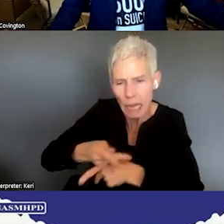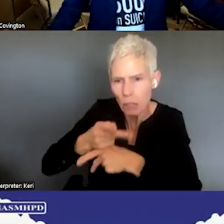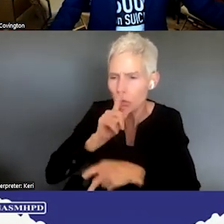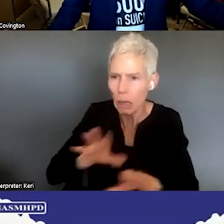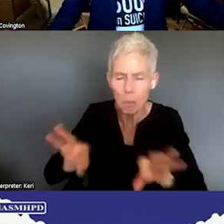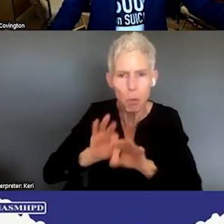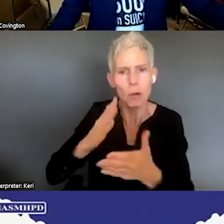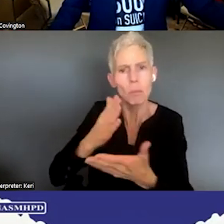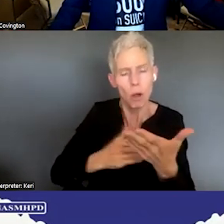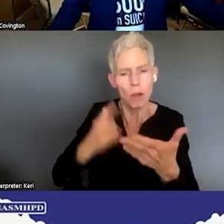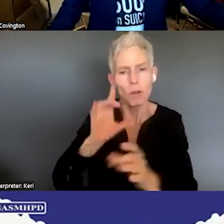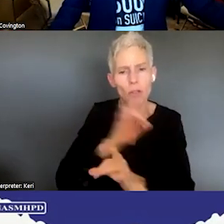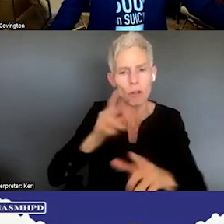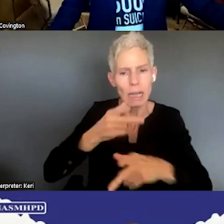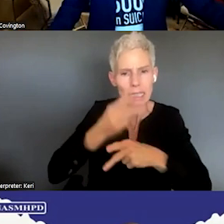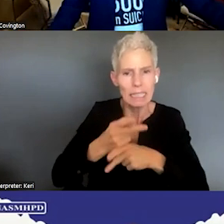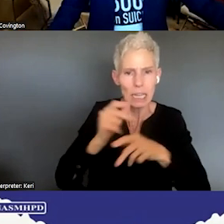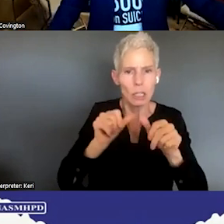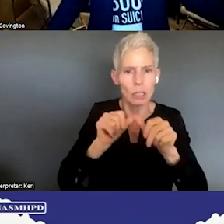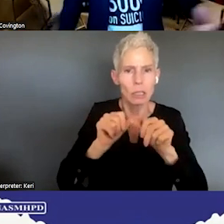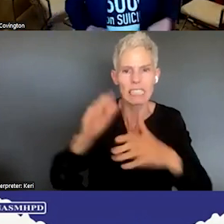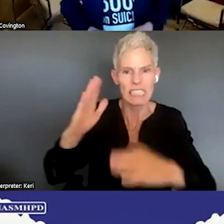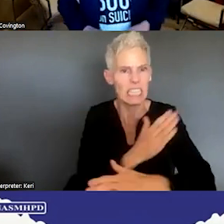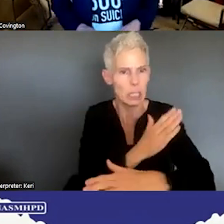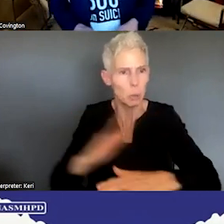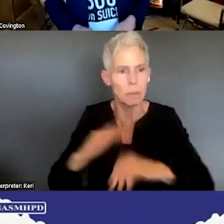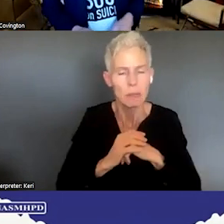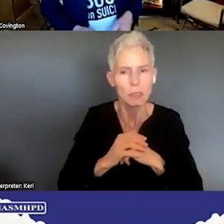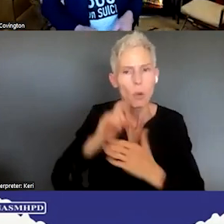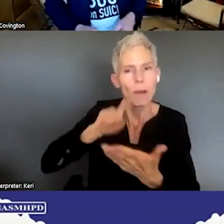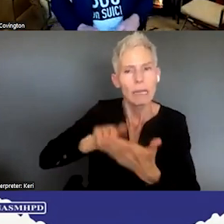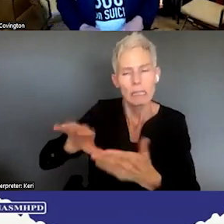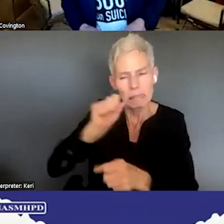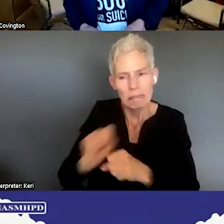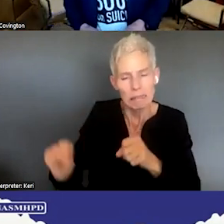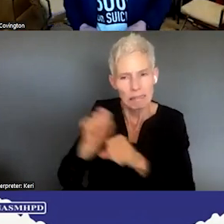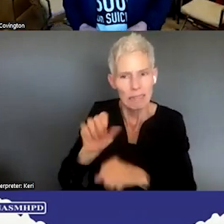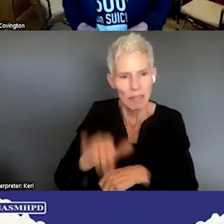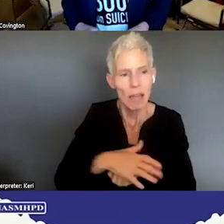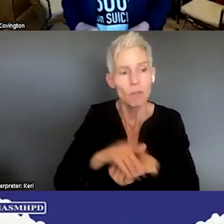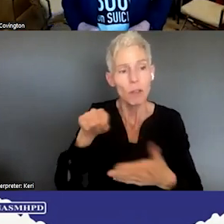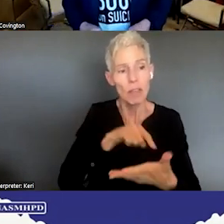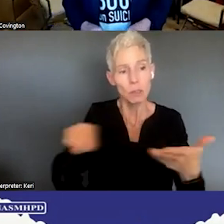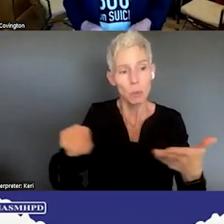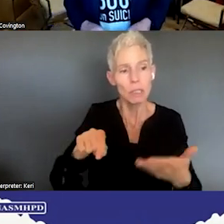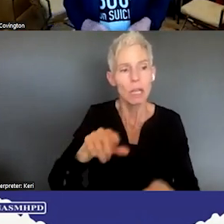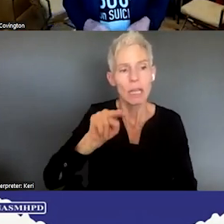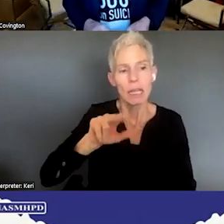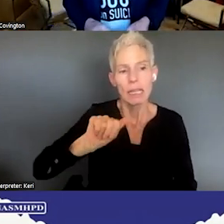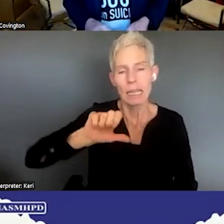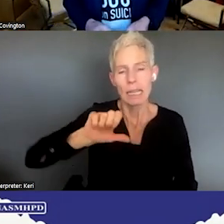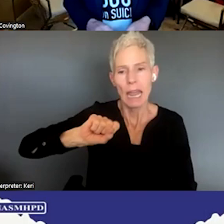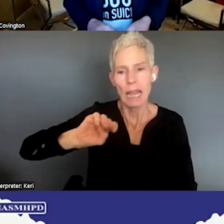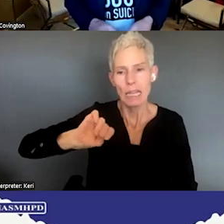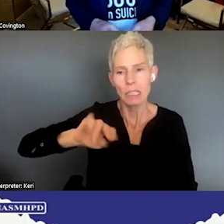care continuum. So just again, want to acknowledge your hard work. So for this week's NAJBID update, I just want to